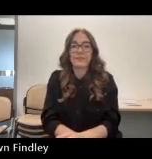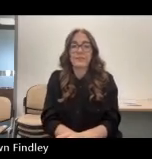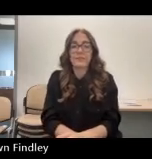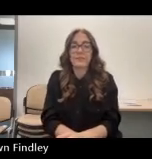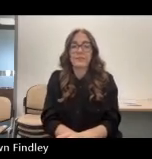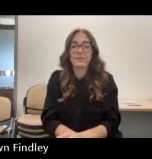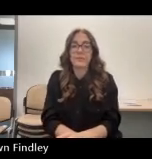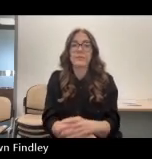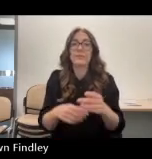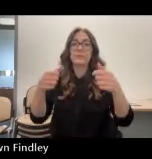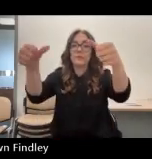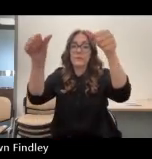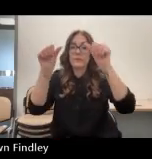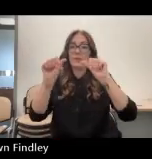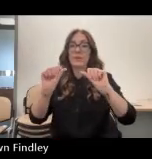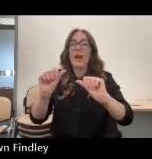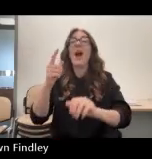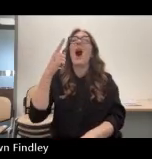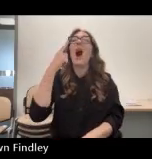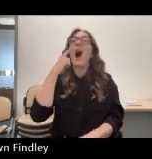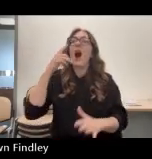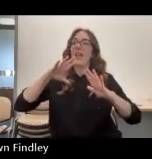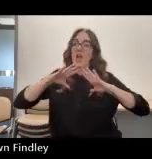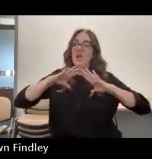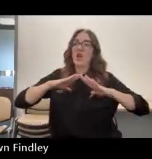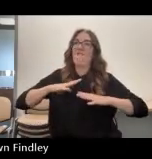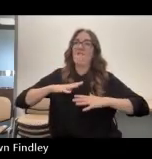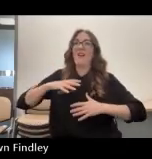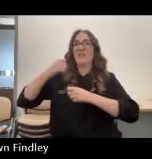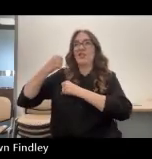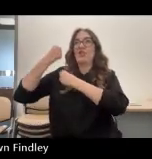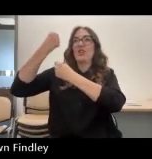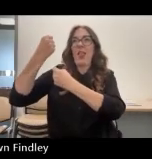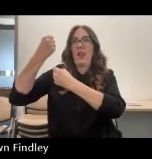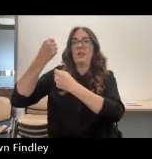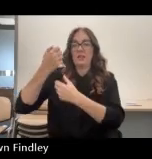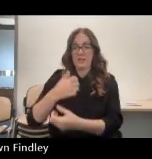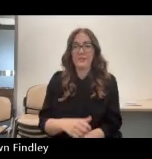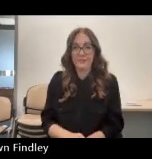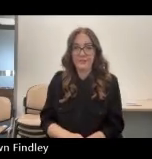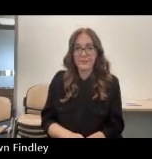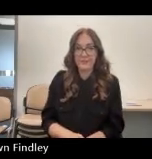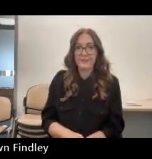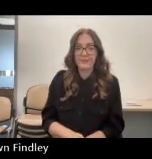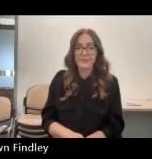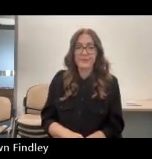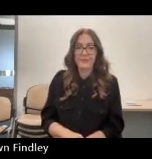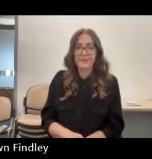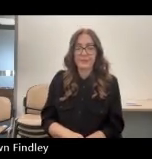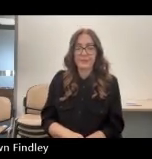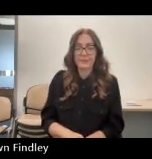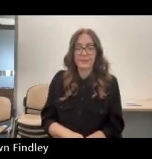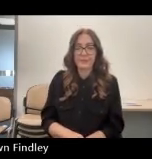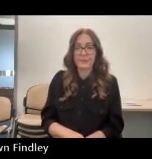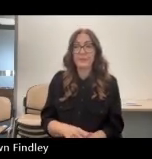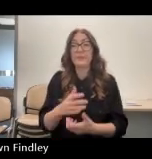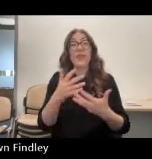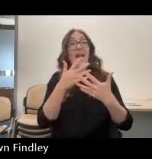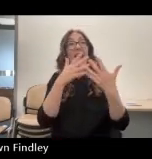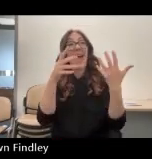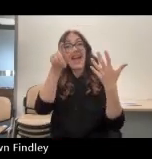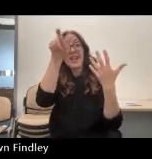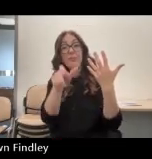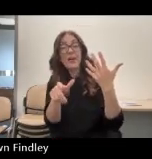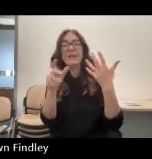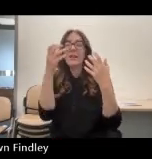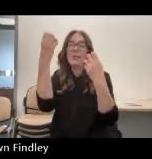The eye comfort shield is the next item down on this particular menu. For those that have got light sensitivity, if we